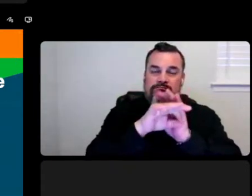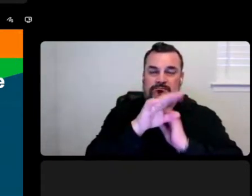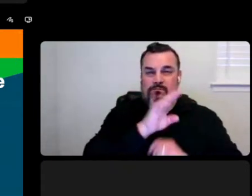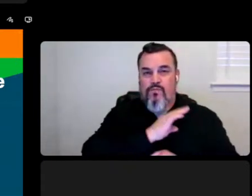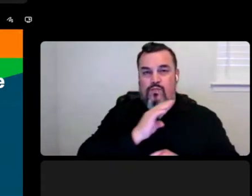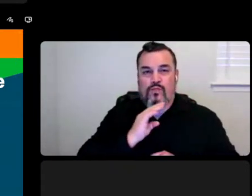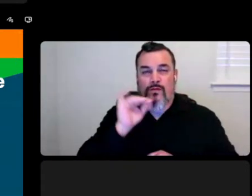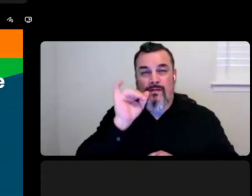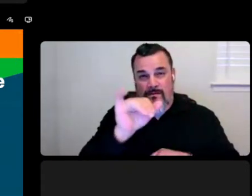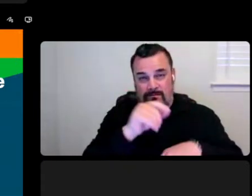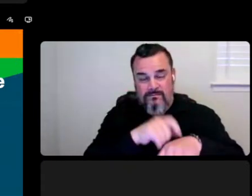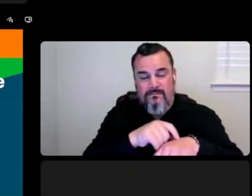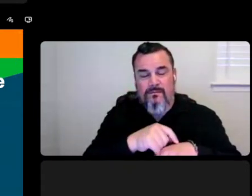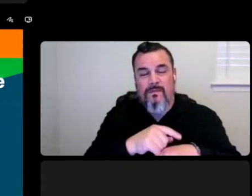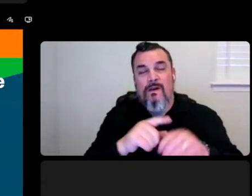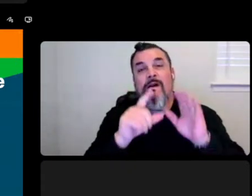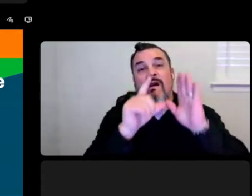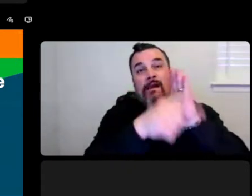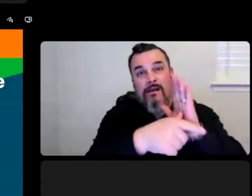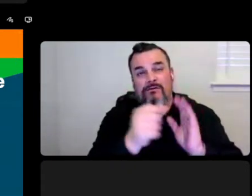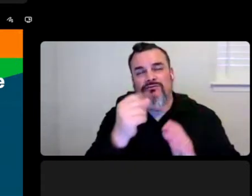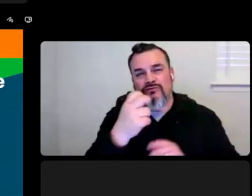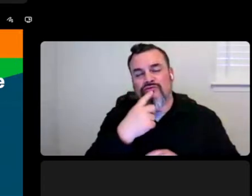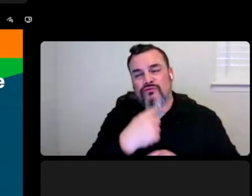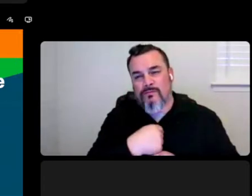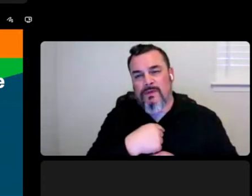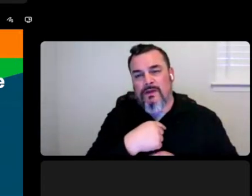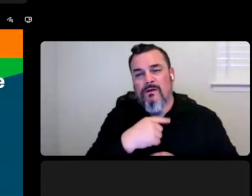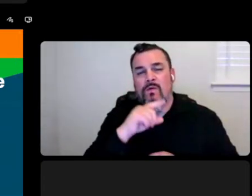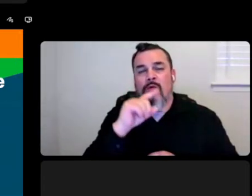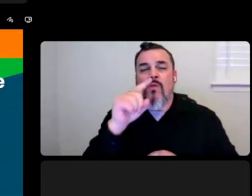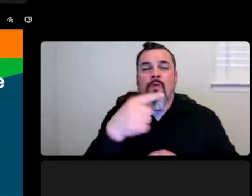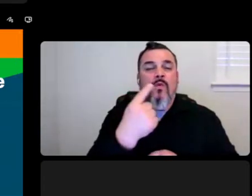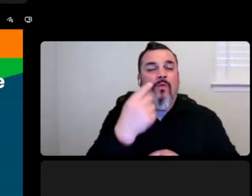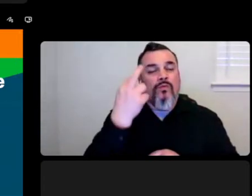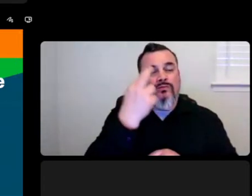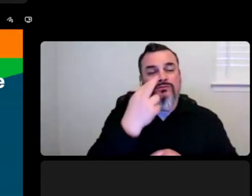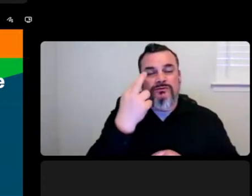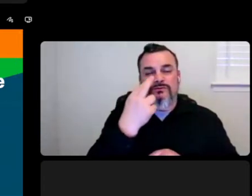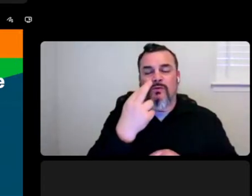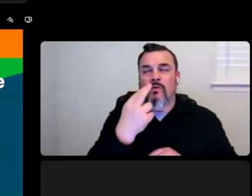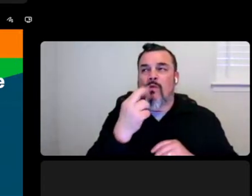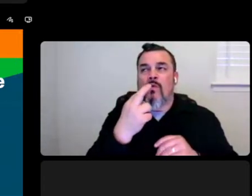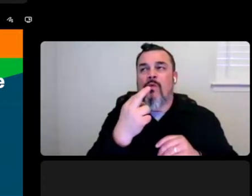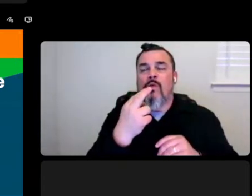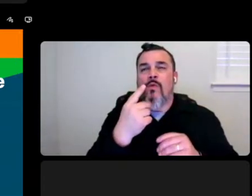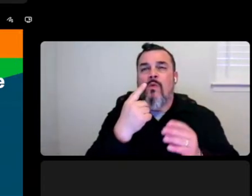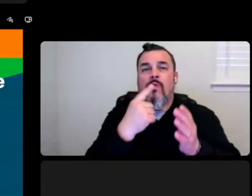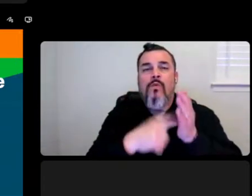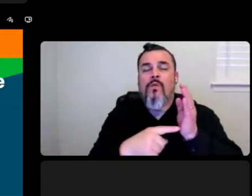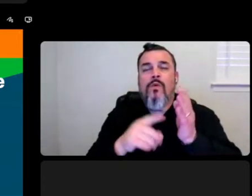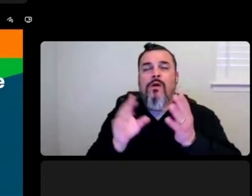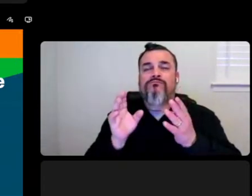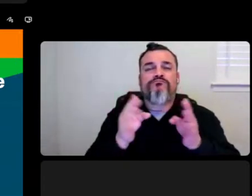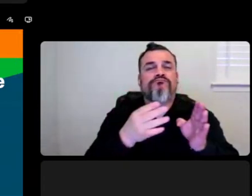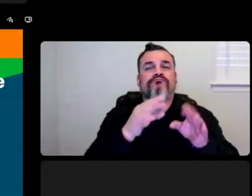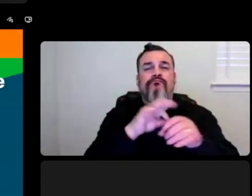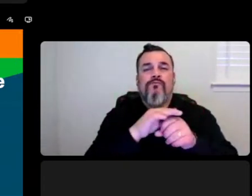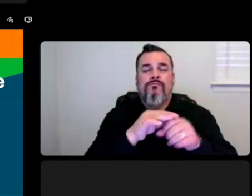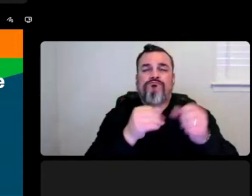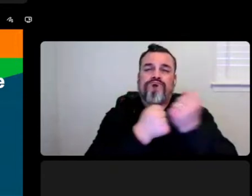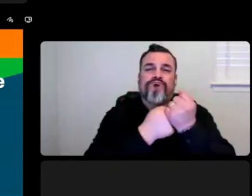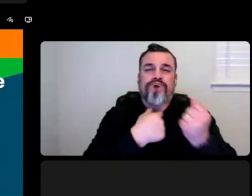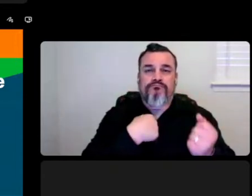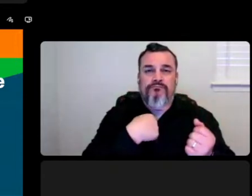time. Later on, she told me that the only reason or what persuaded her to vote my way